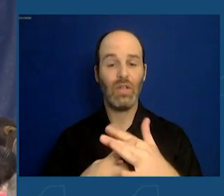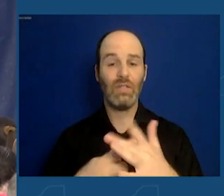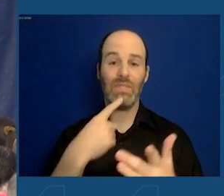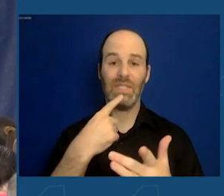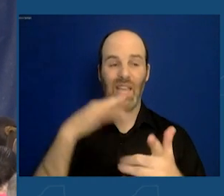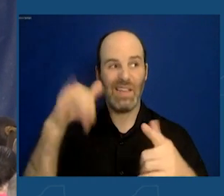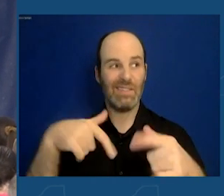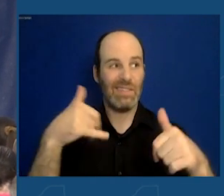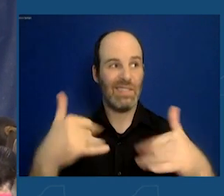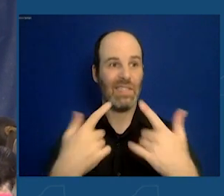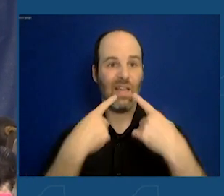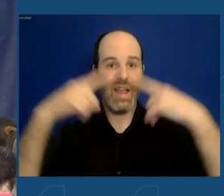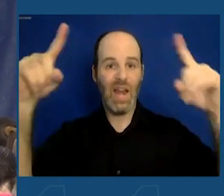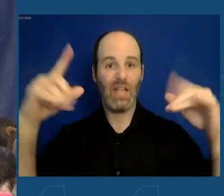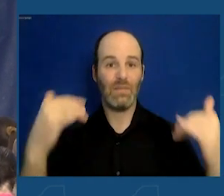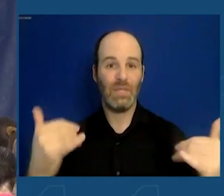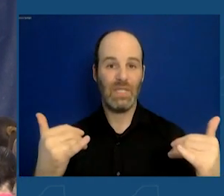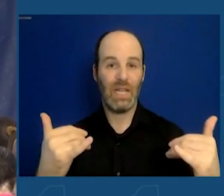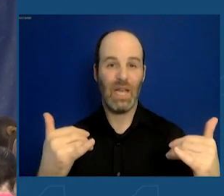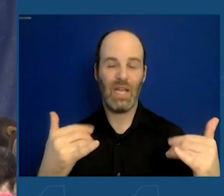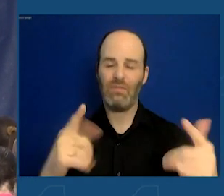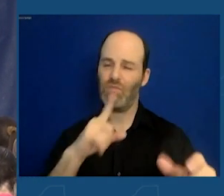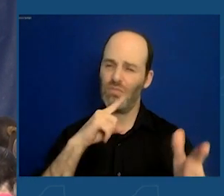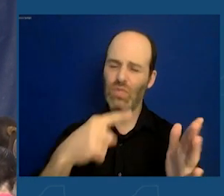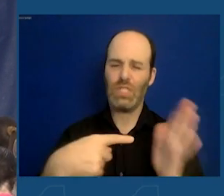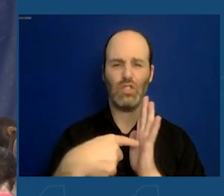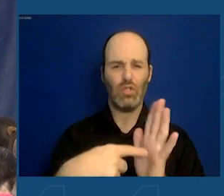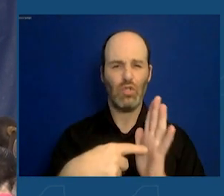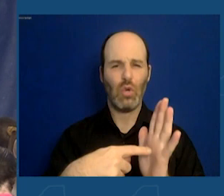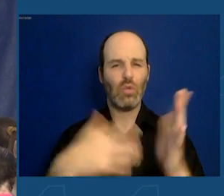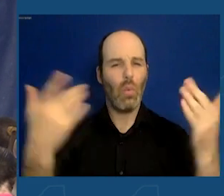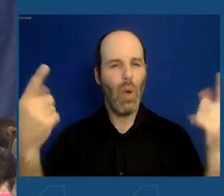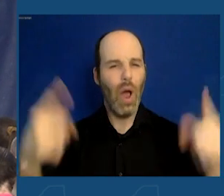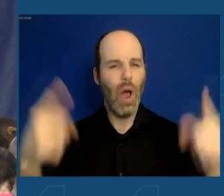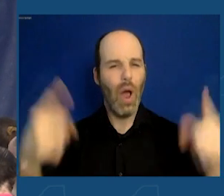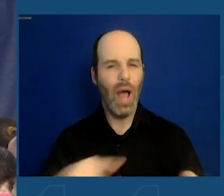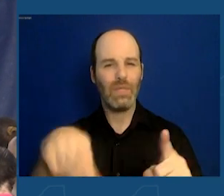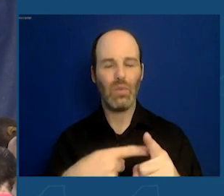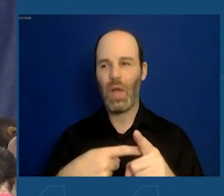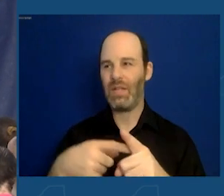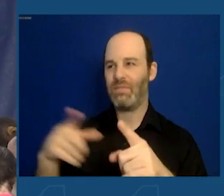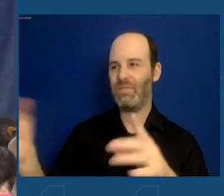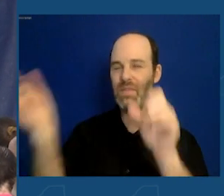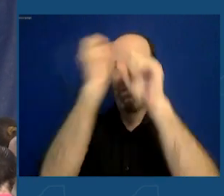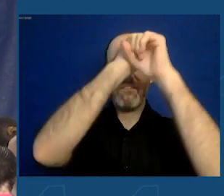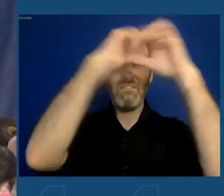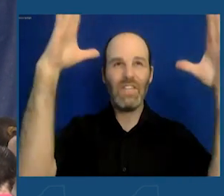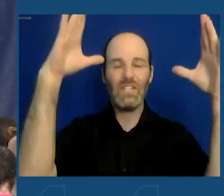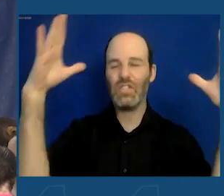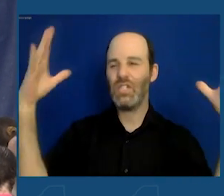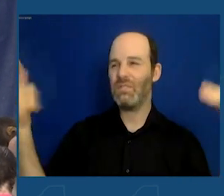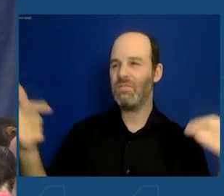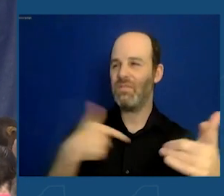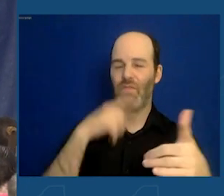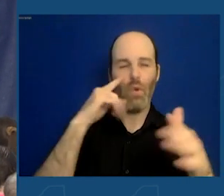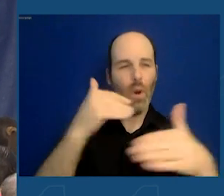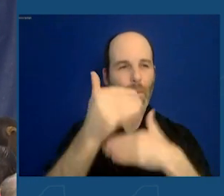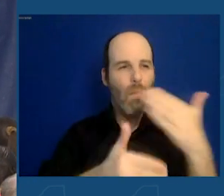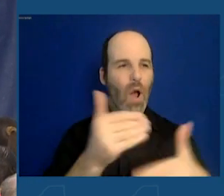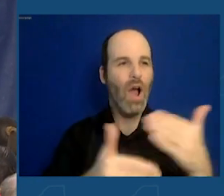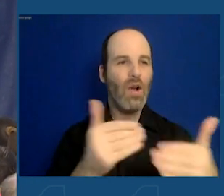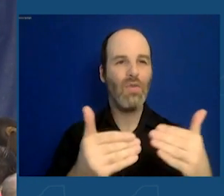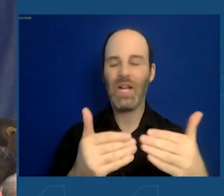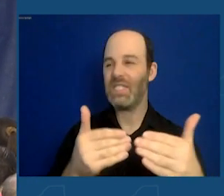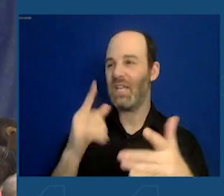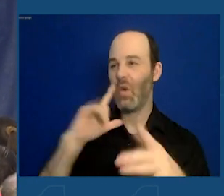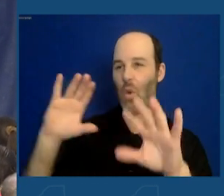announcement is a testament to what can happen when a shared vision for progress and the right organizations come together to make that